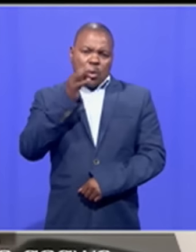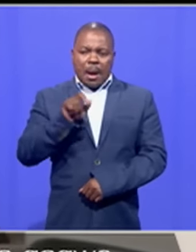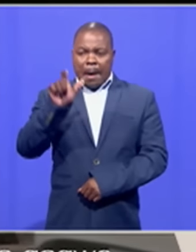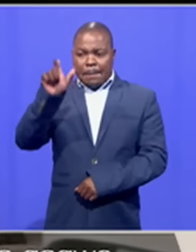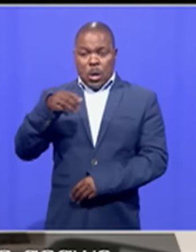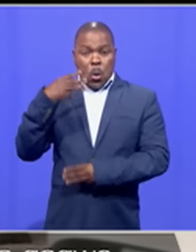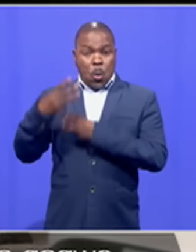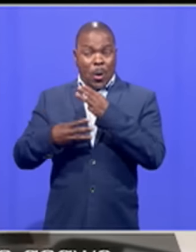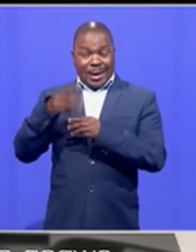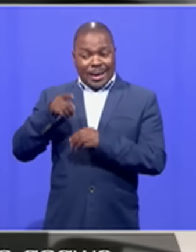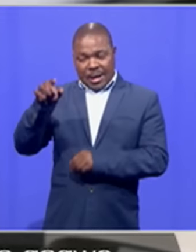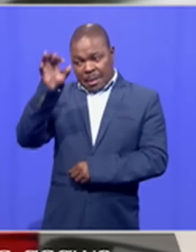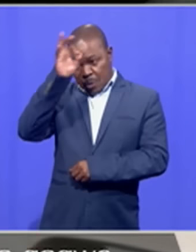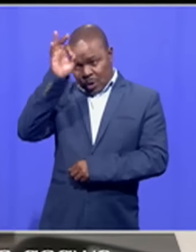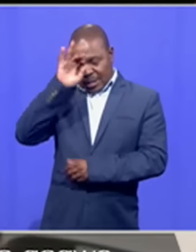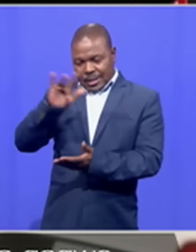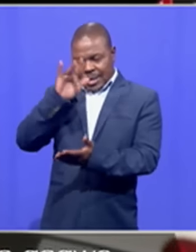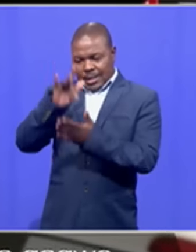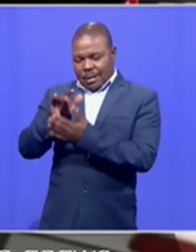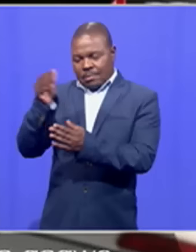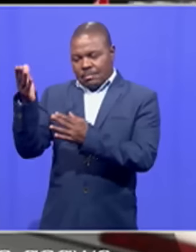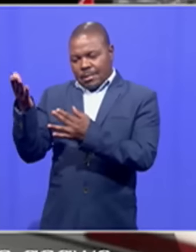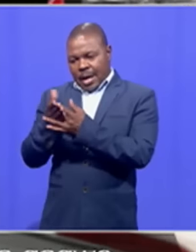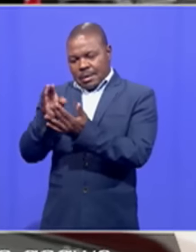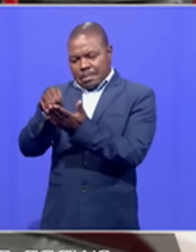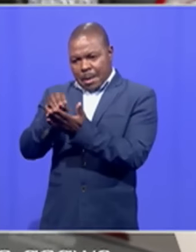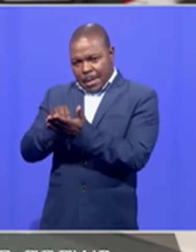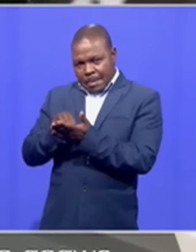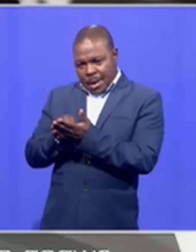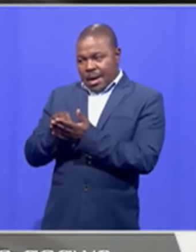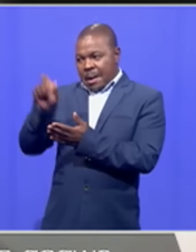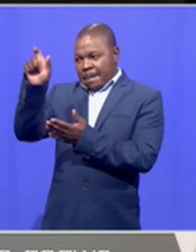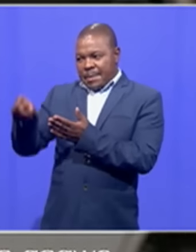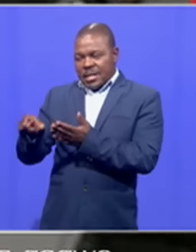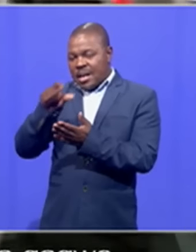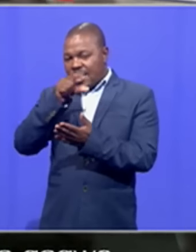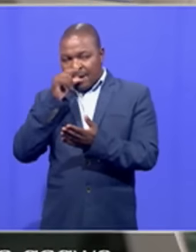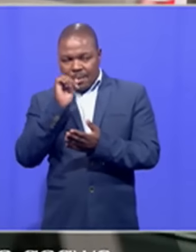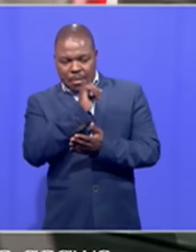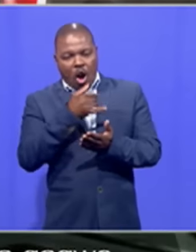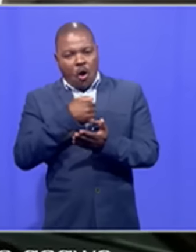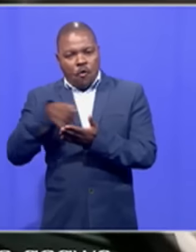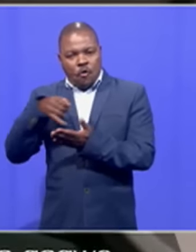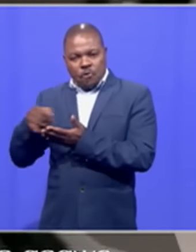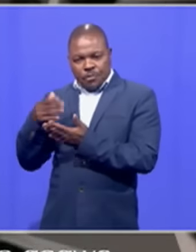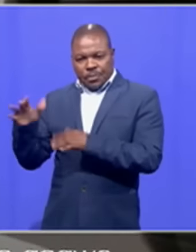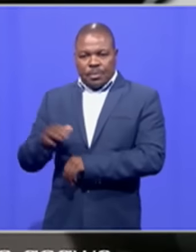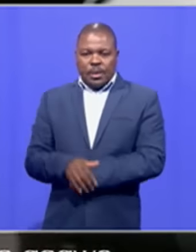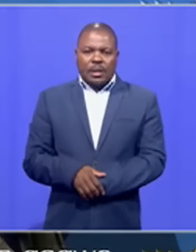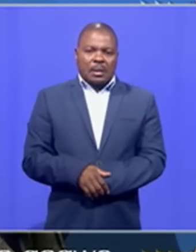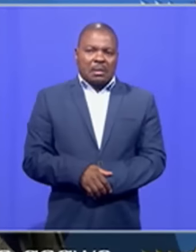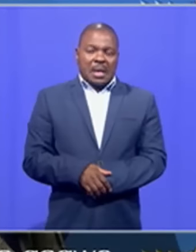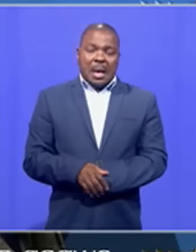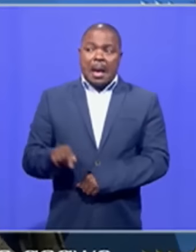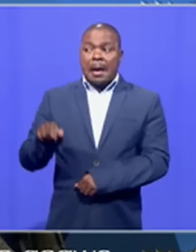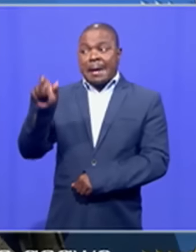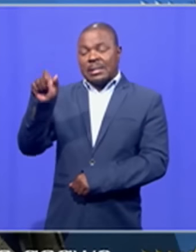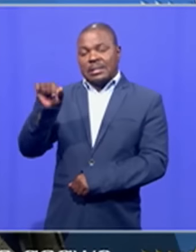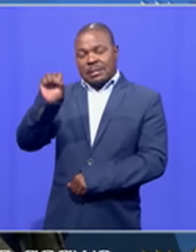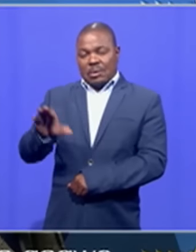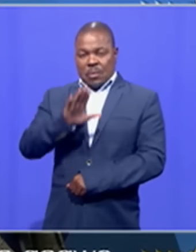ka sentareng ya sephodisa sa go ngwadiša melato ya bosenyi o tlošitše tshedimošo lenaneong la bosetšhaba. A particular employee of the